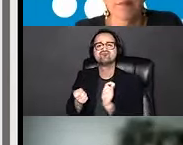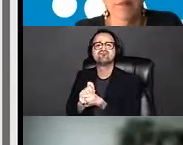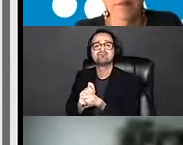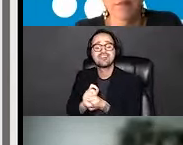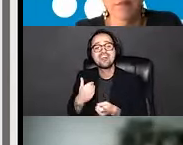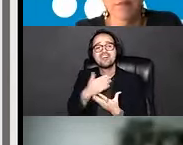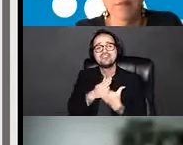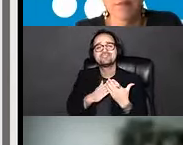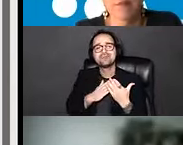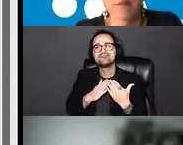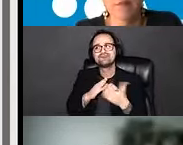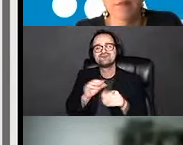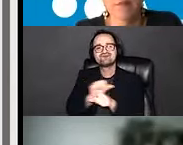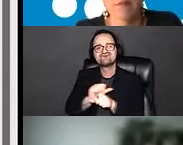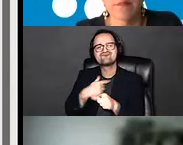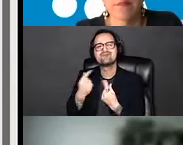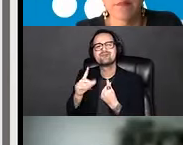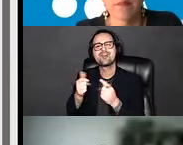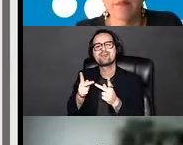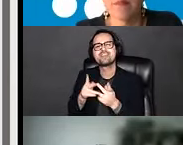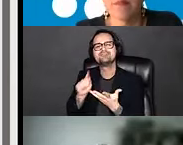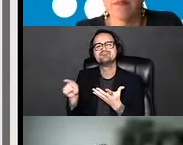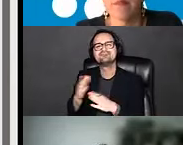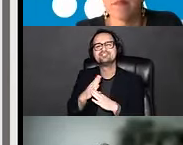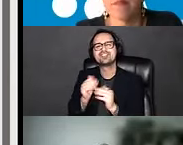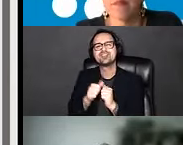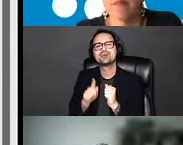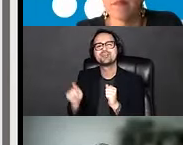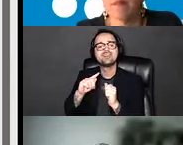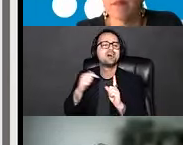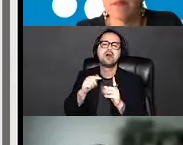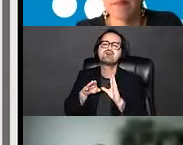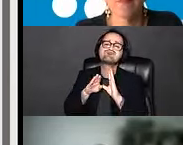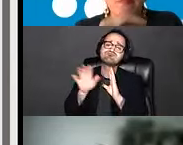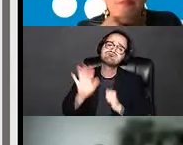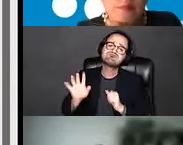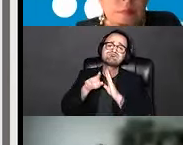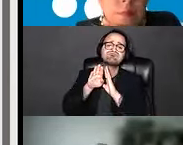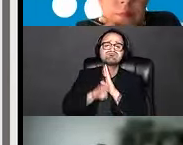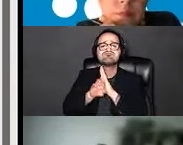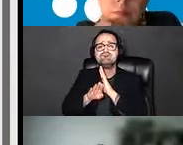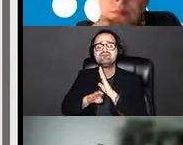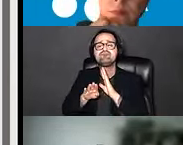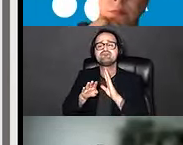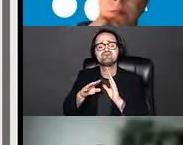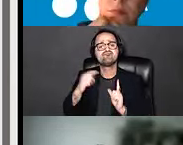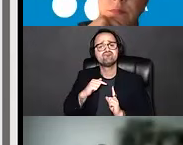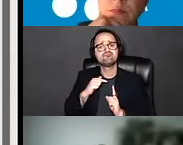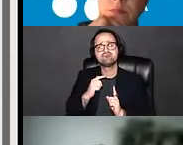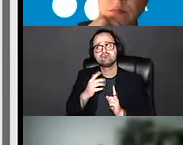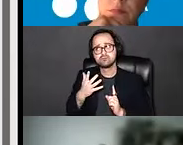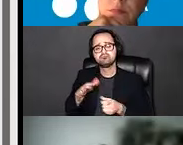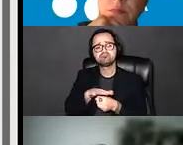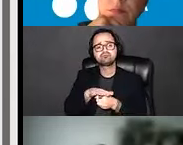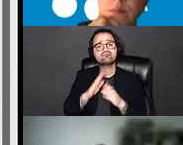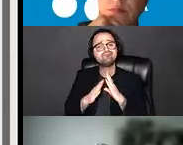could I'm doing in other places that I could share with you. This is a relatively inexpensive item that local